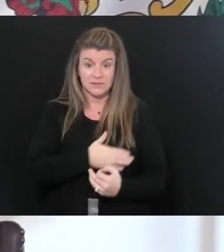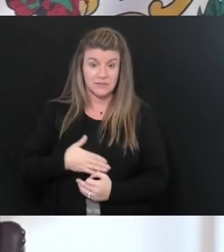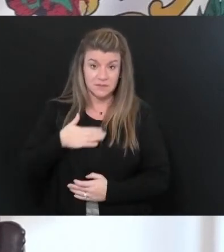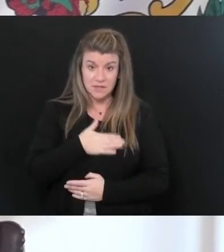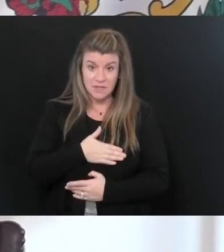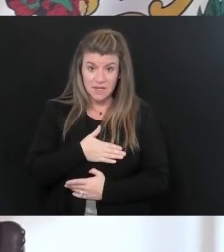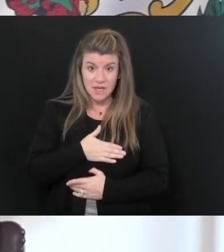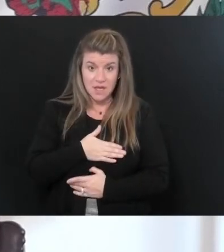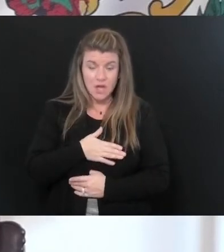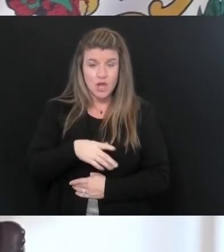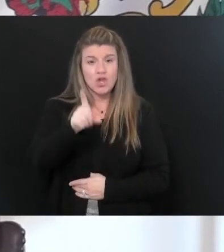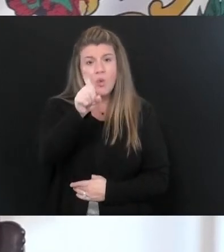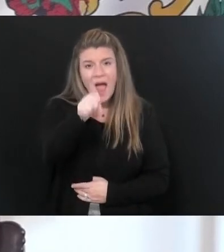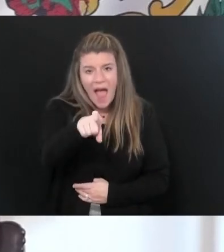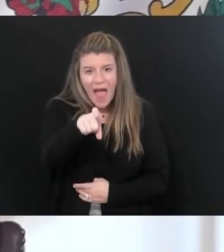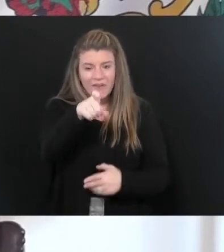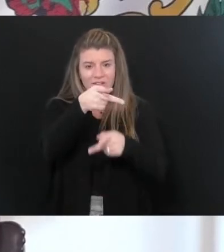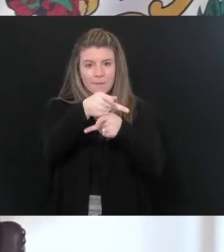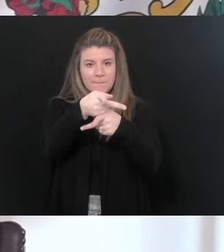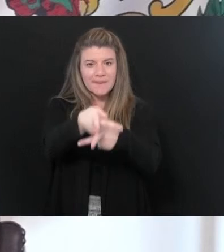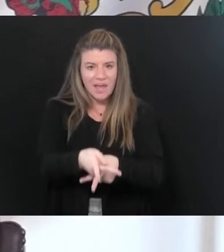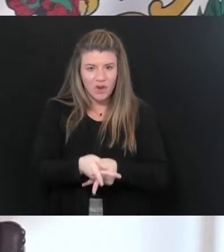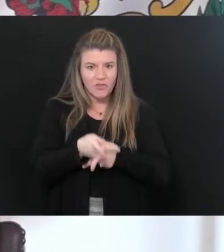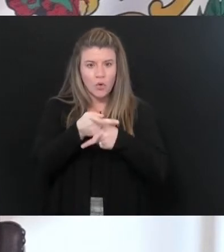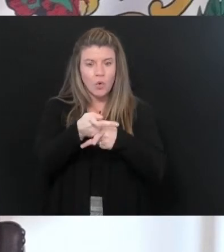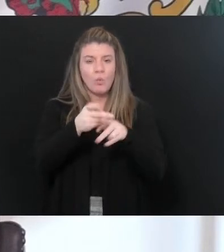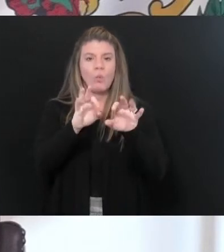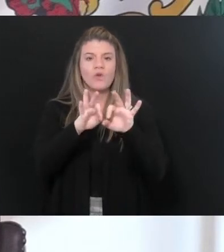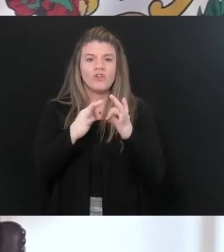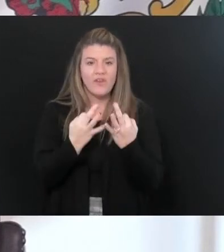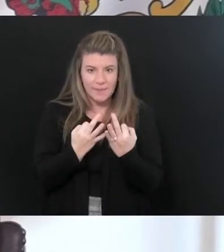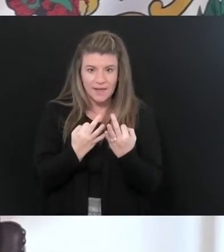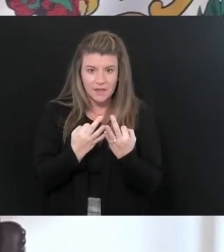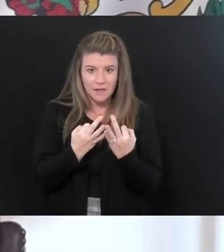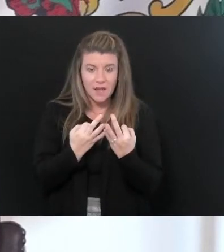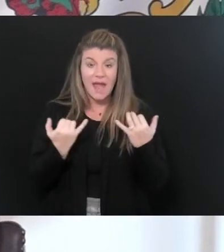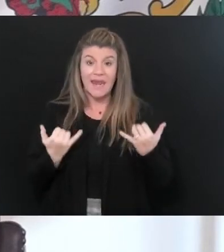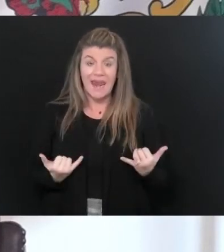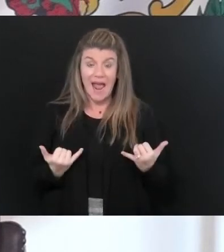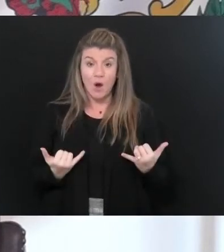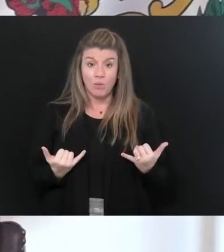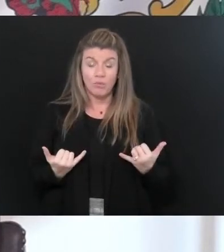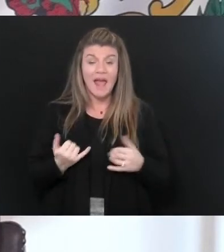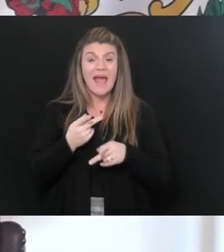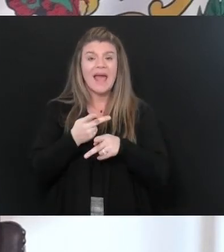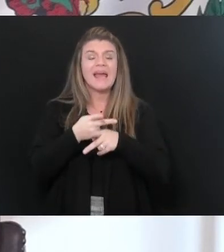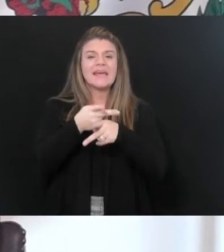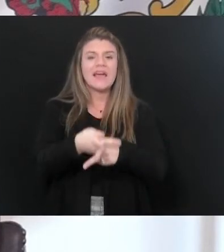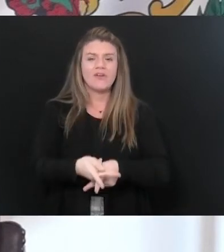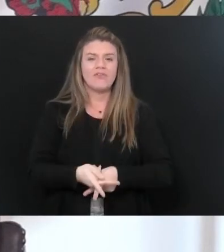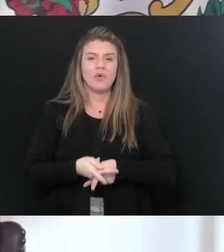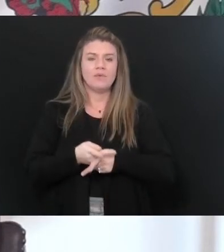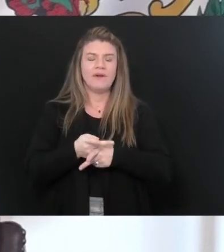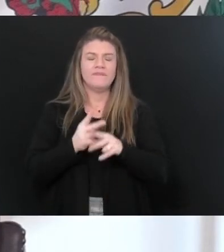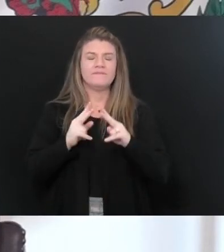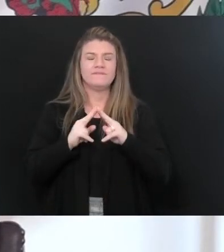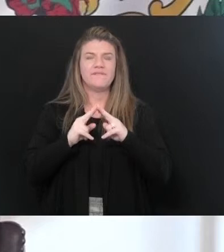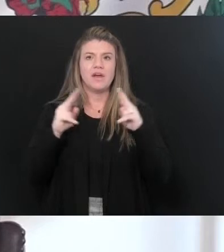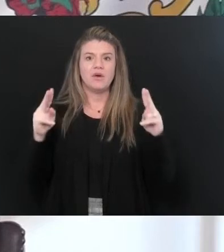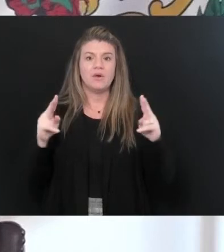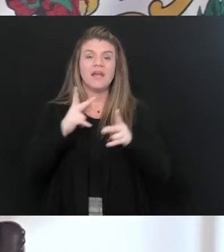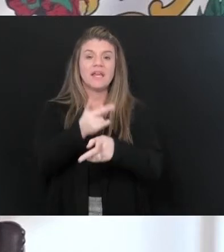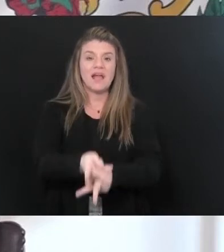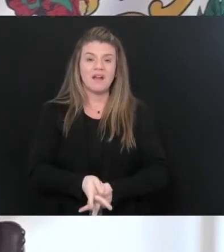You got to be super careful with your family right now. Super careful. And